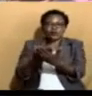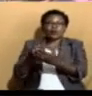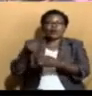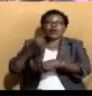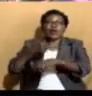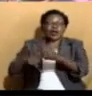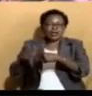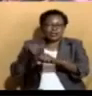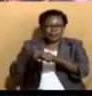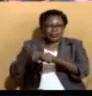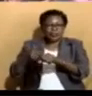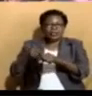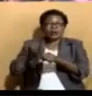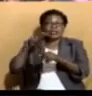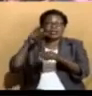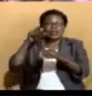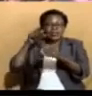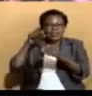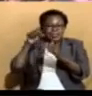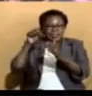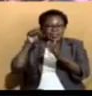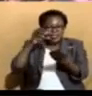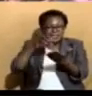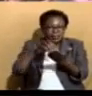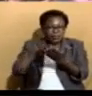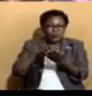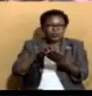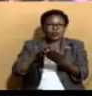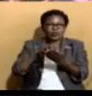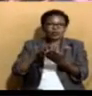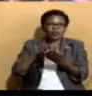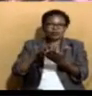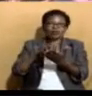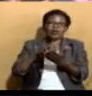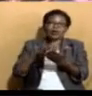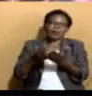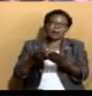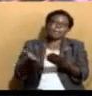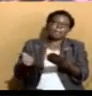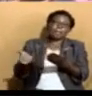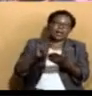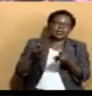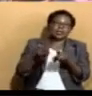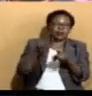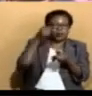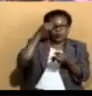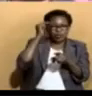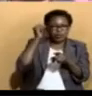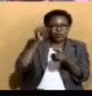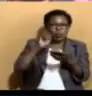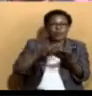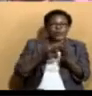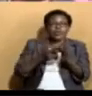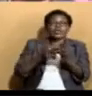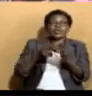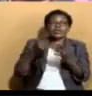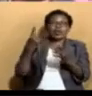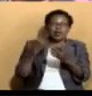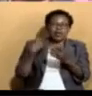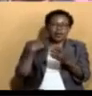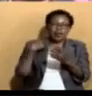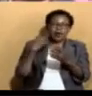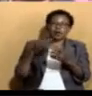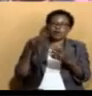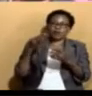my respective view, that the status quo ante was restored. Therefore, the requirement of quorum was